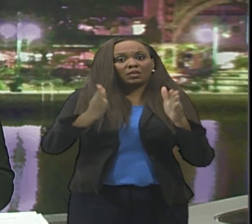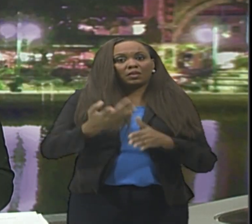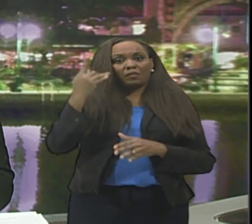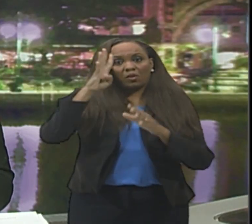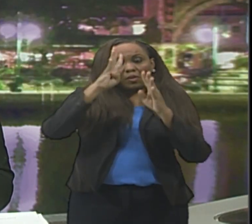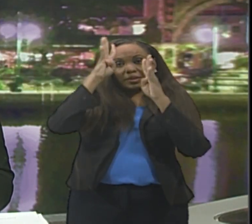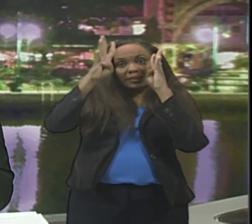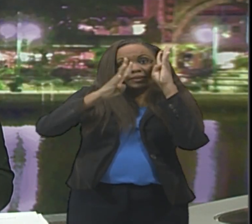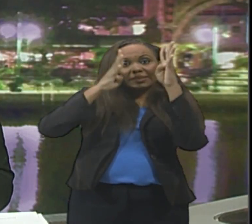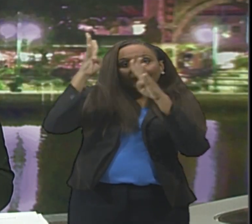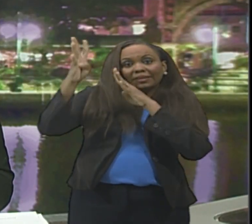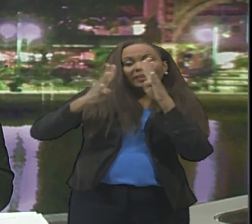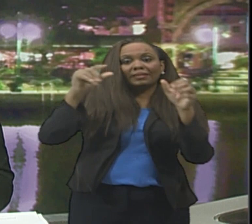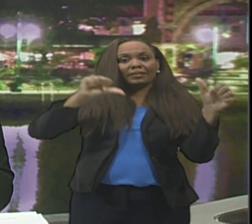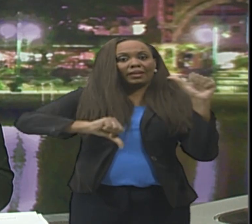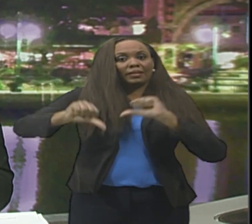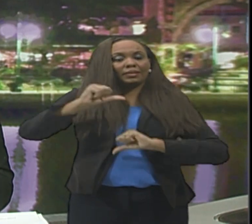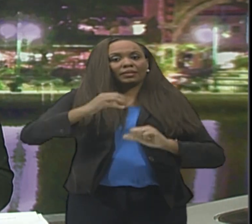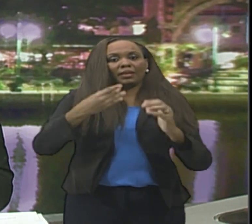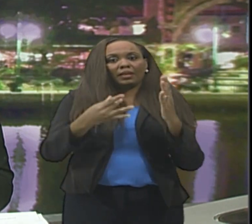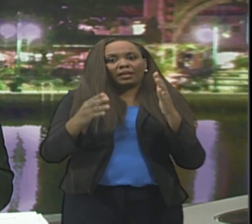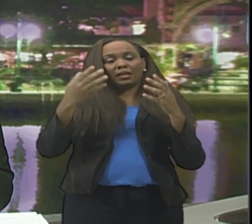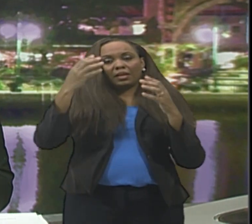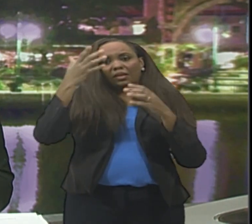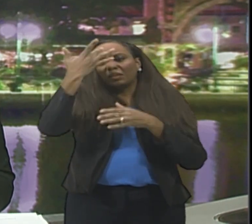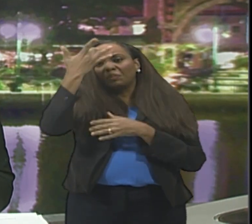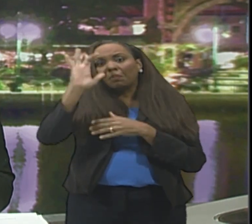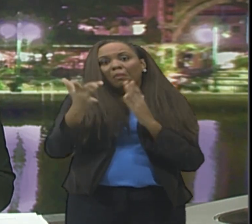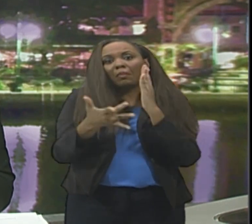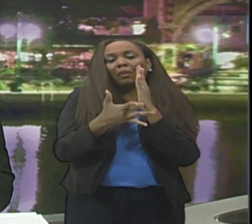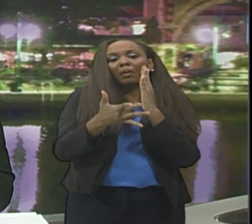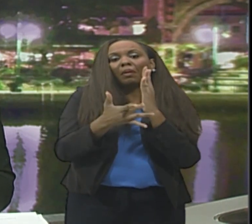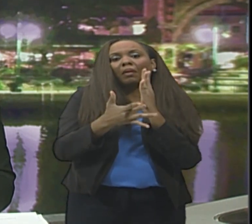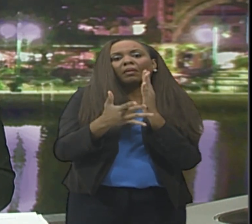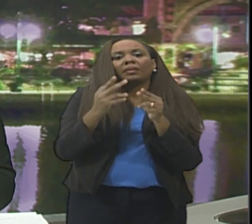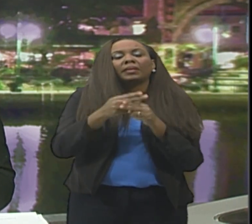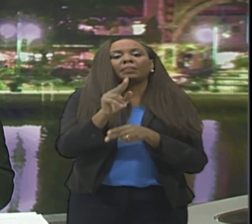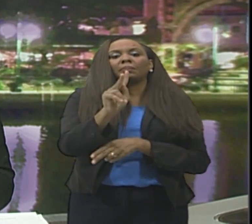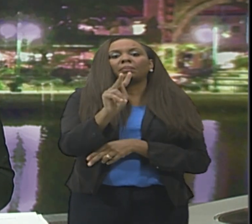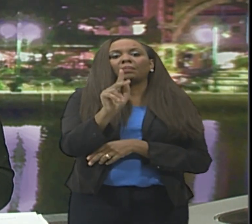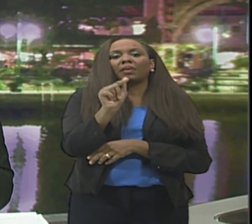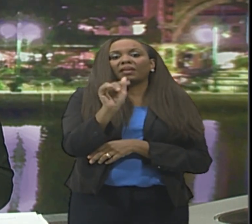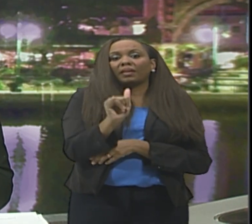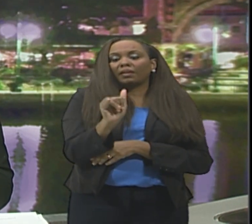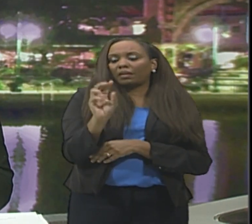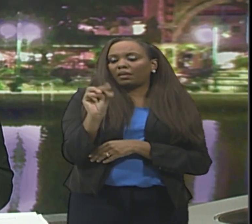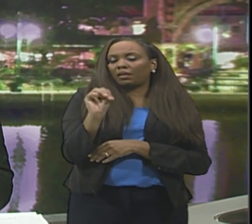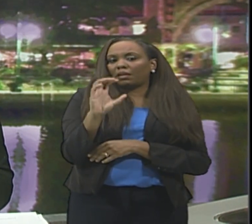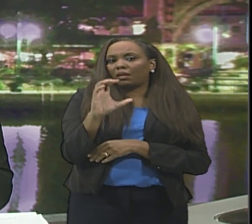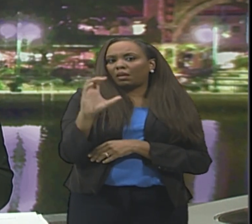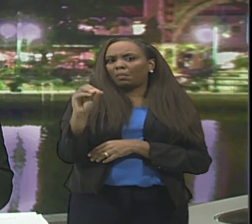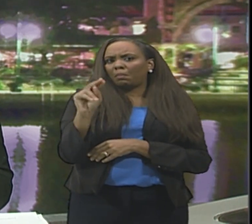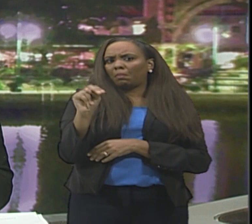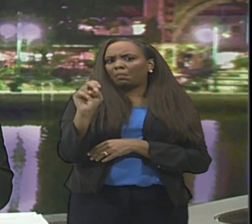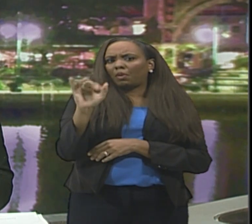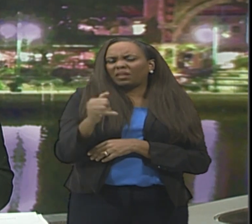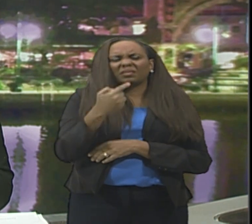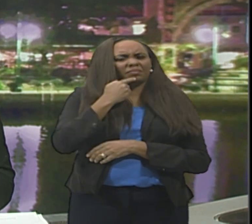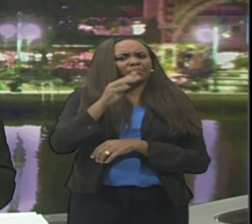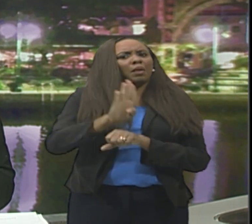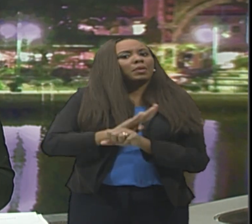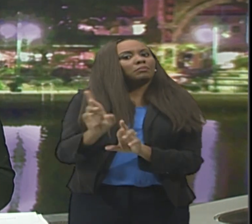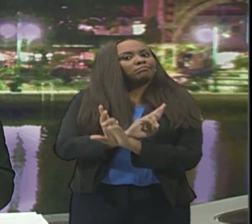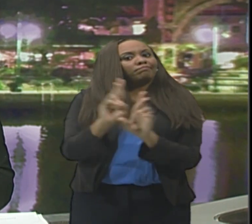Newly appointed Minister of Innovation, Science and Sport Technology, Senator Kay McConney, believes Barbados is ready for the digital